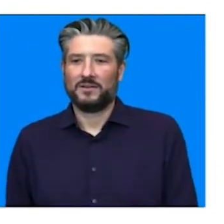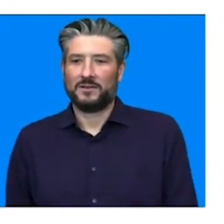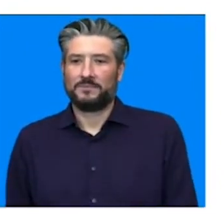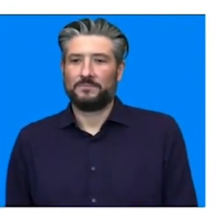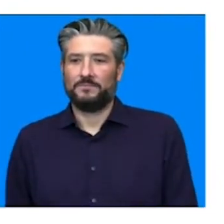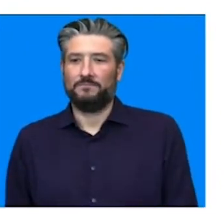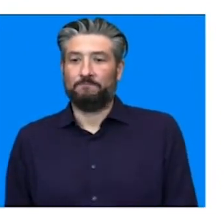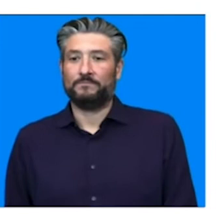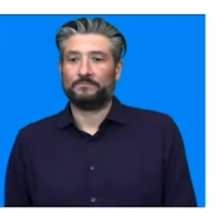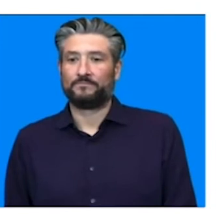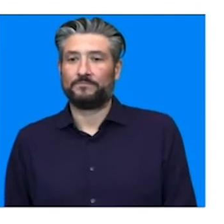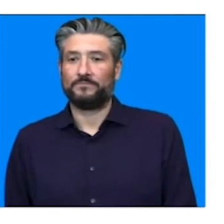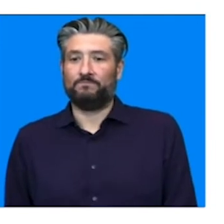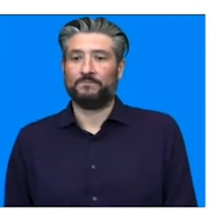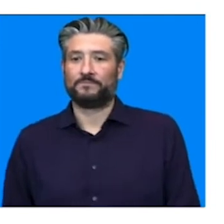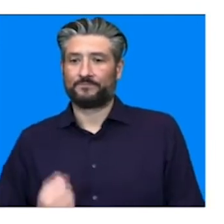And our stories